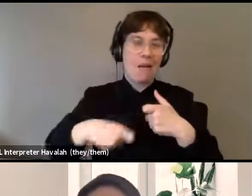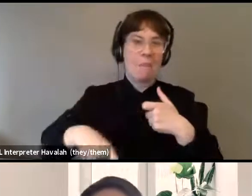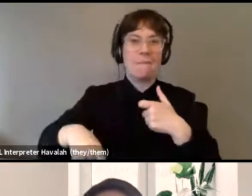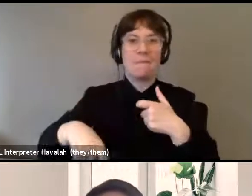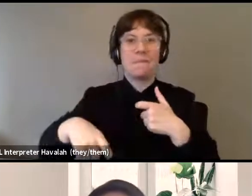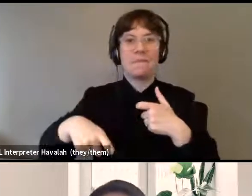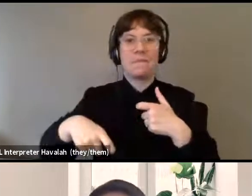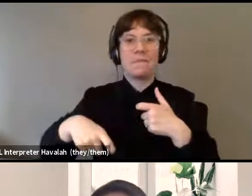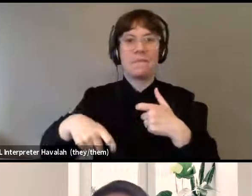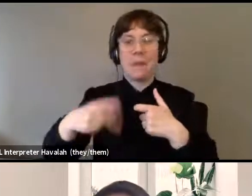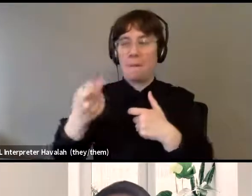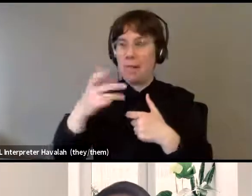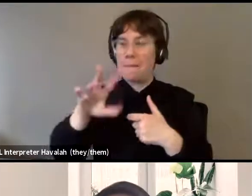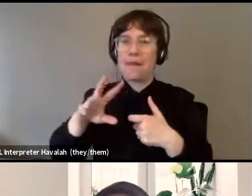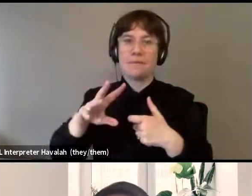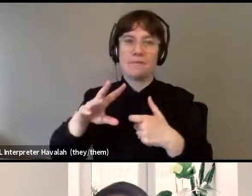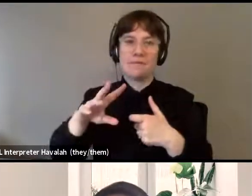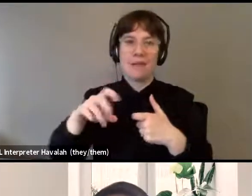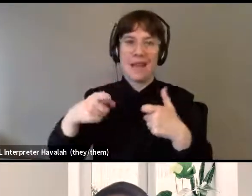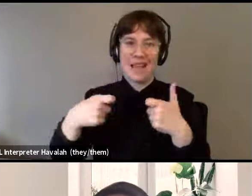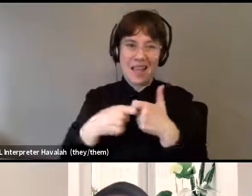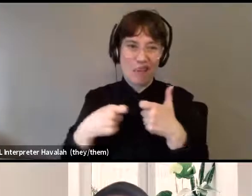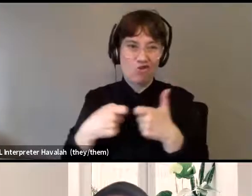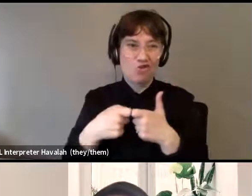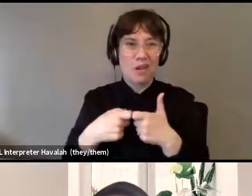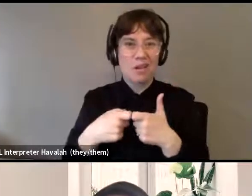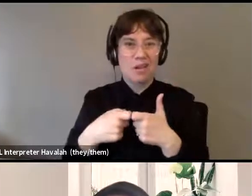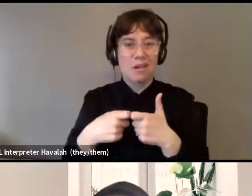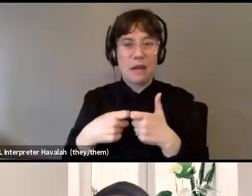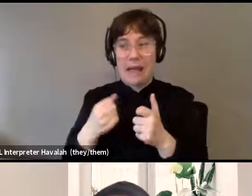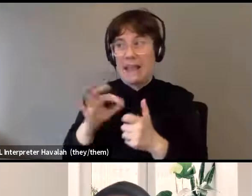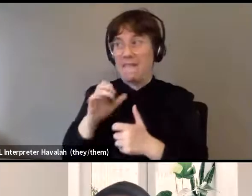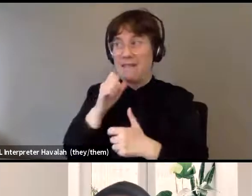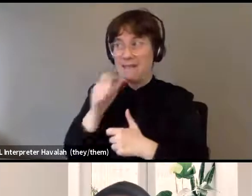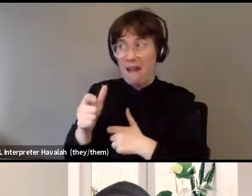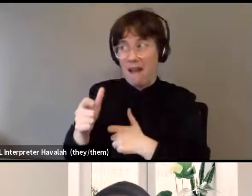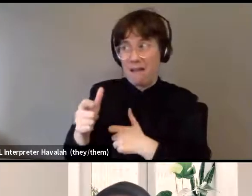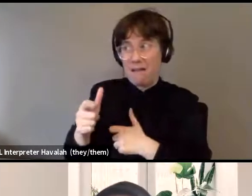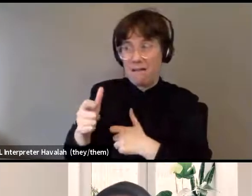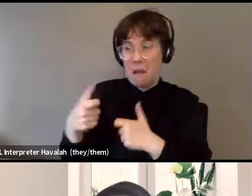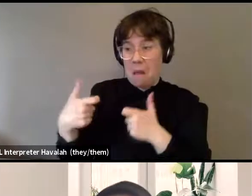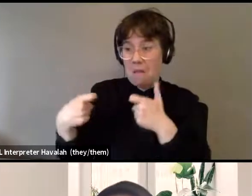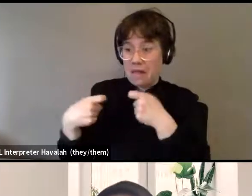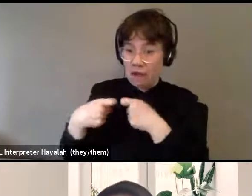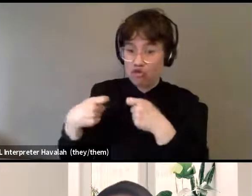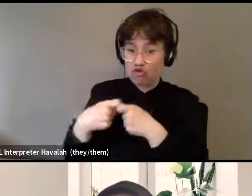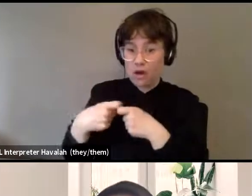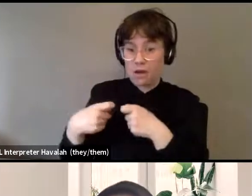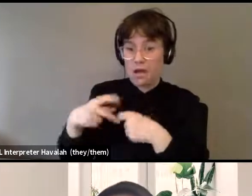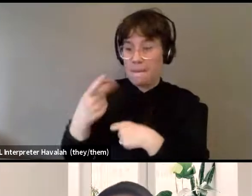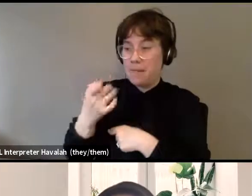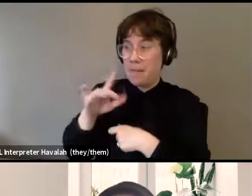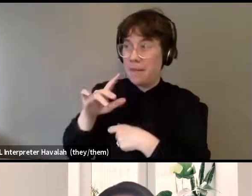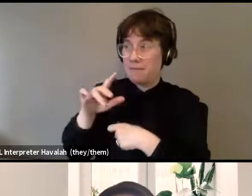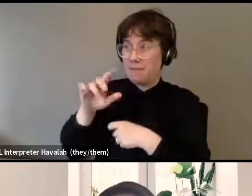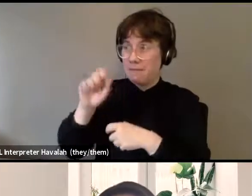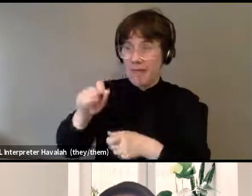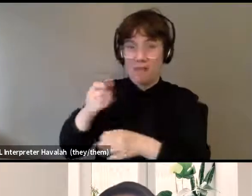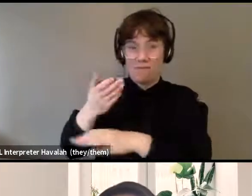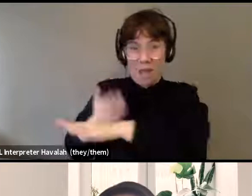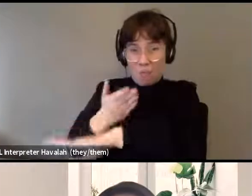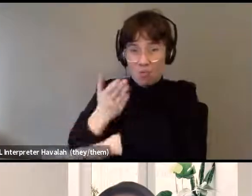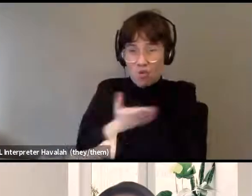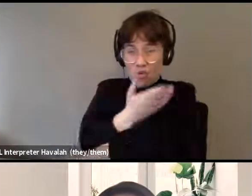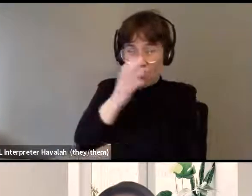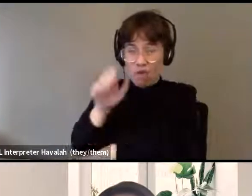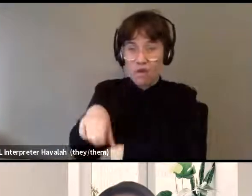they don't have the infrastructure to bring it in, are they willing to do the modifications necessary? The great